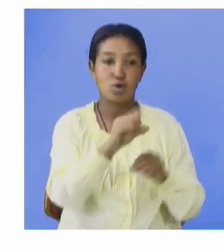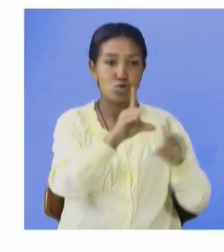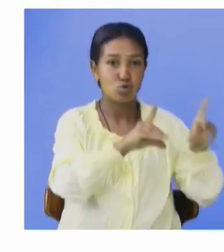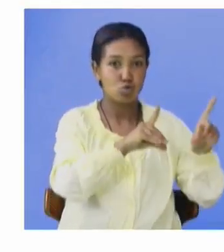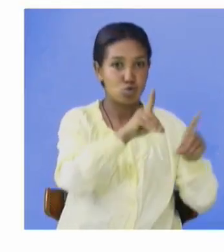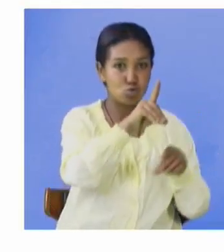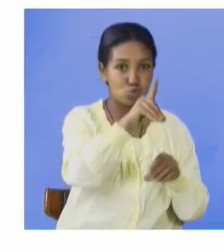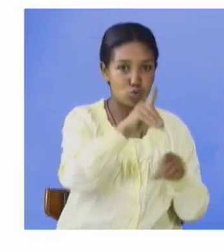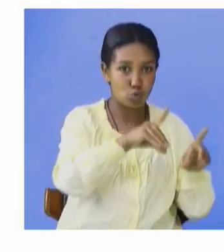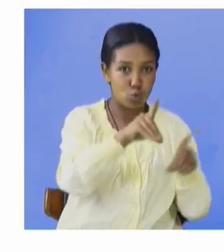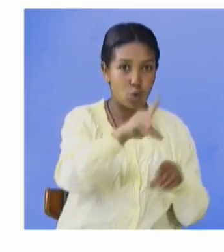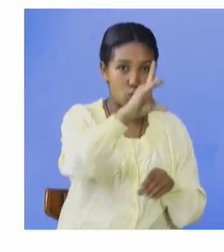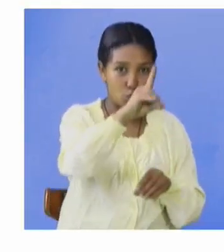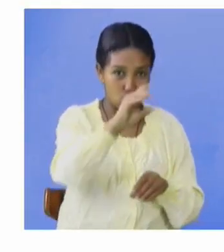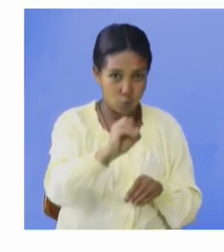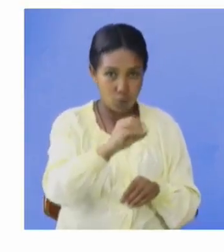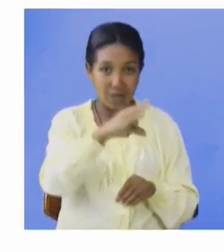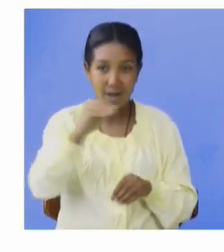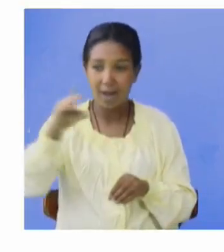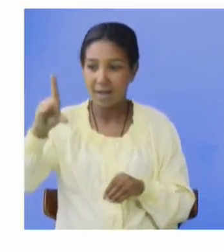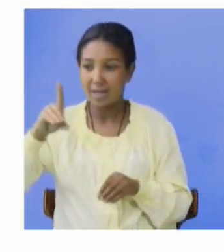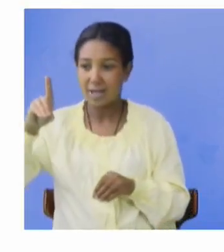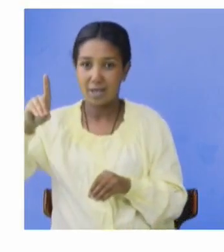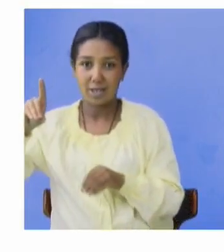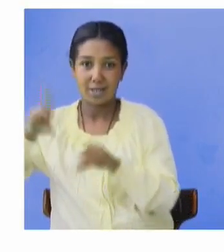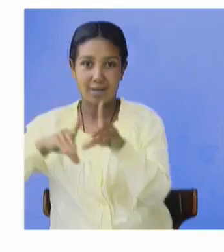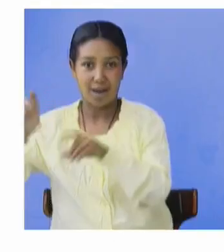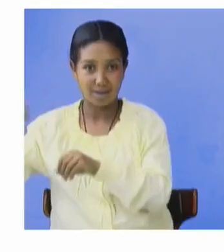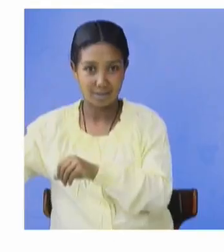Do and does.